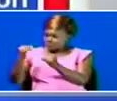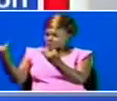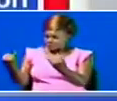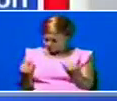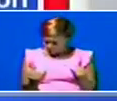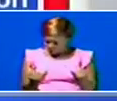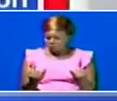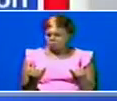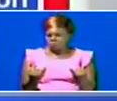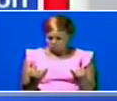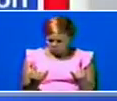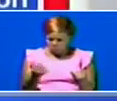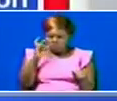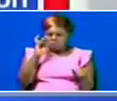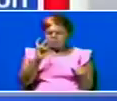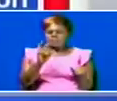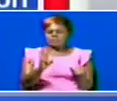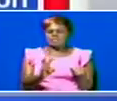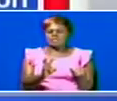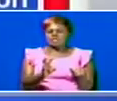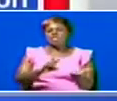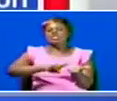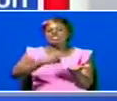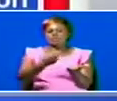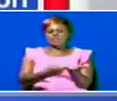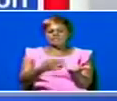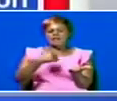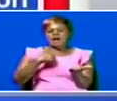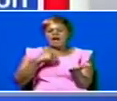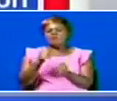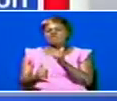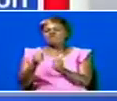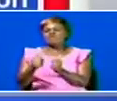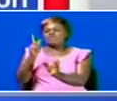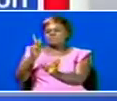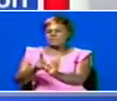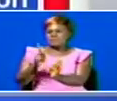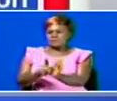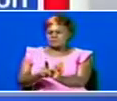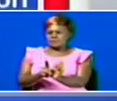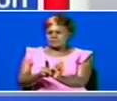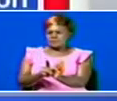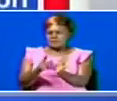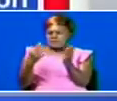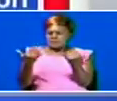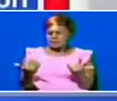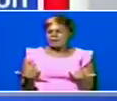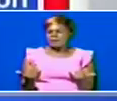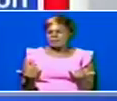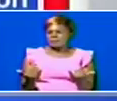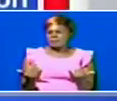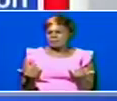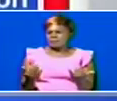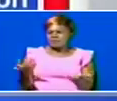you then look at the resources that you have to be able to participate in that tournament. So the perception that we did